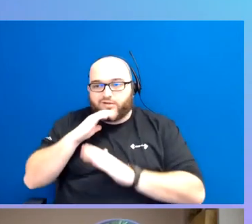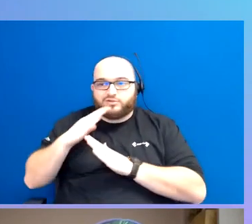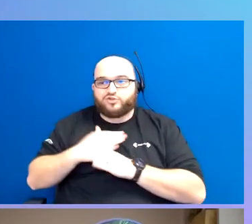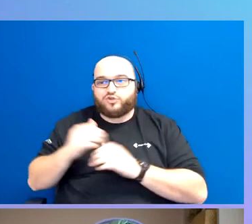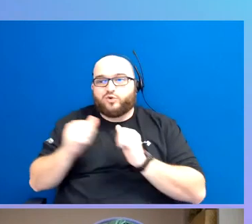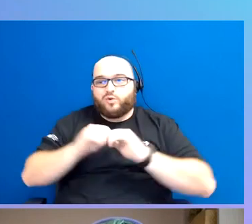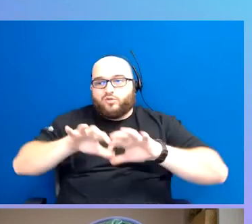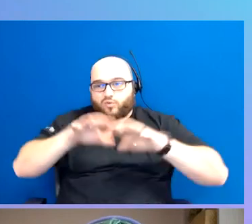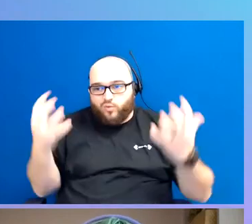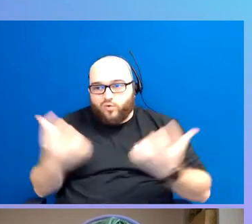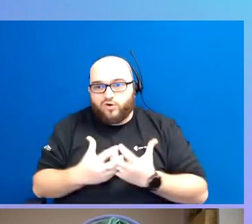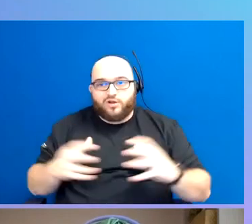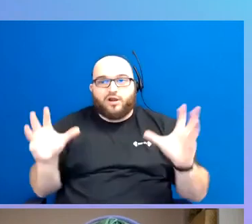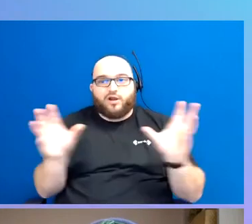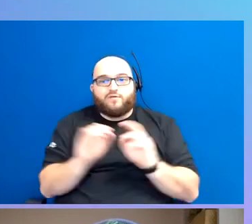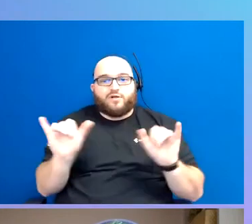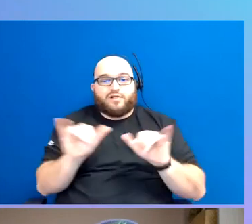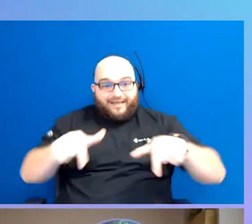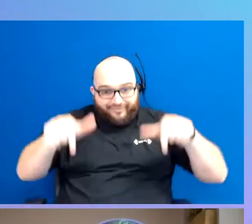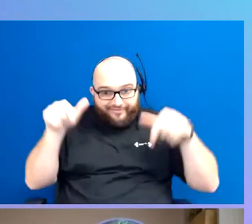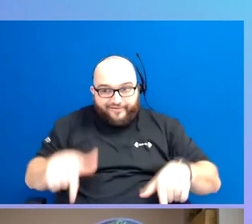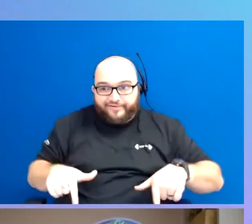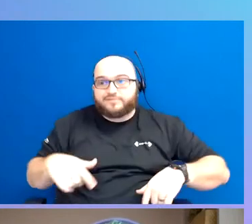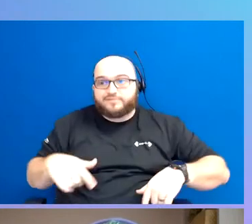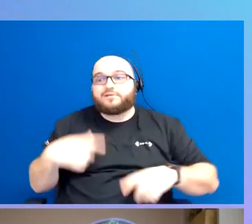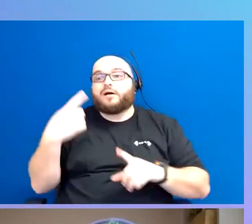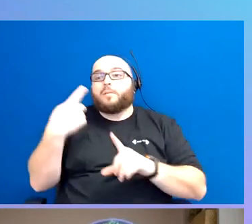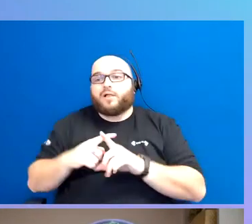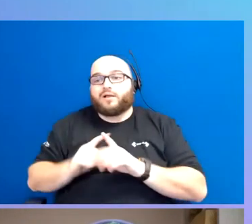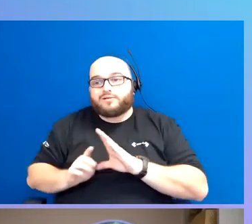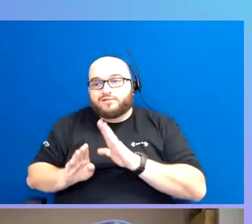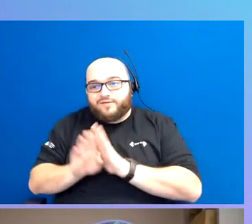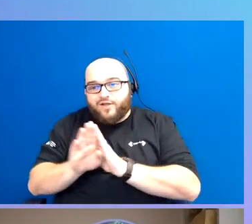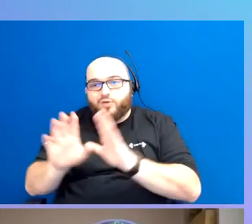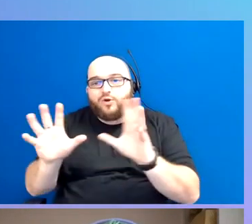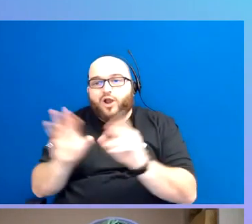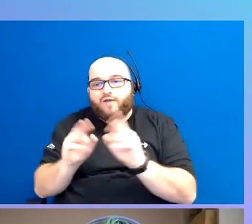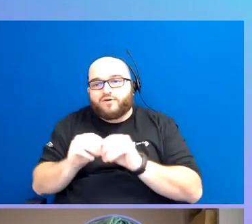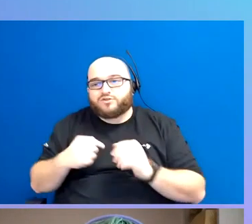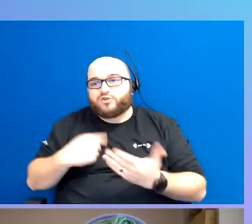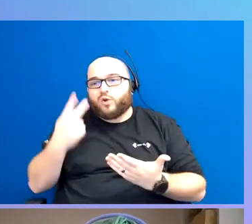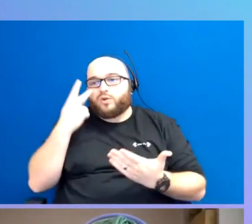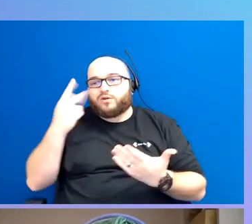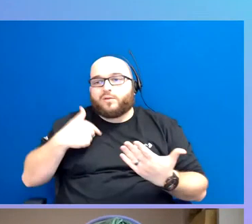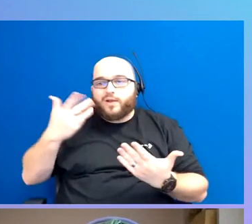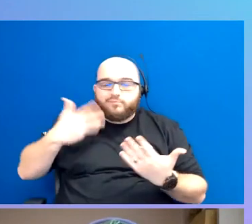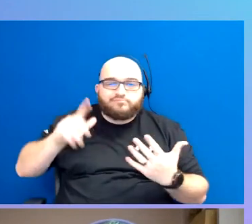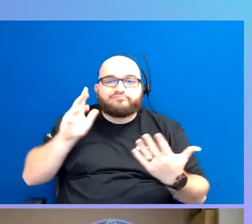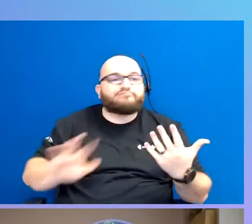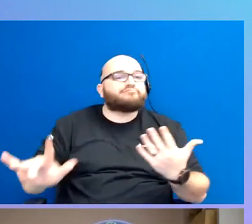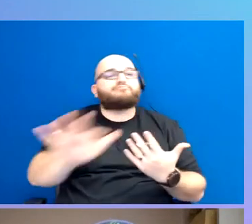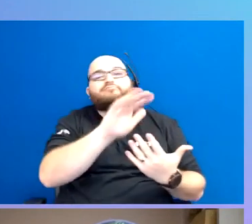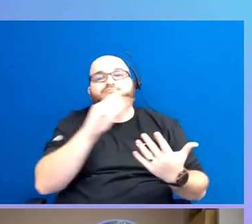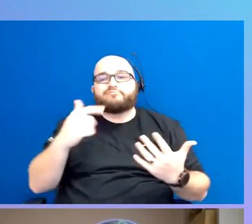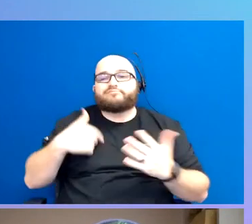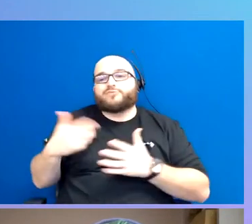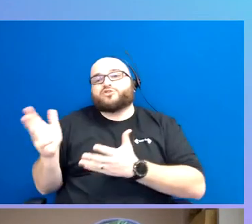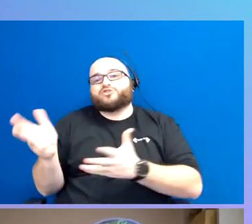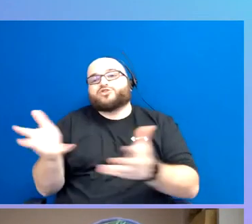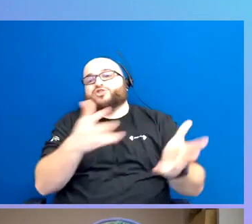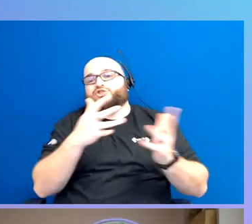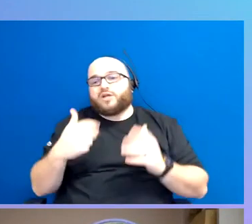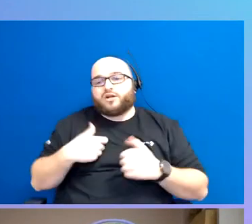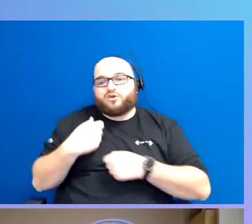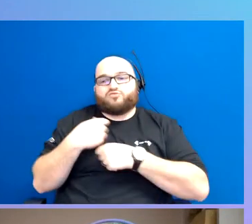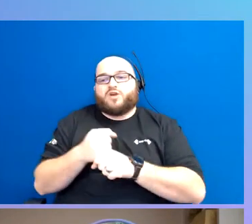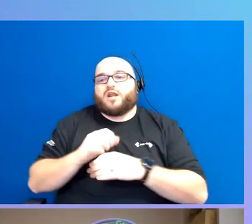at conferences like this, like AXCON, as well as developer conferences too. So you'll see me out and about giving talks and creating content as well.